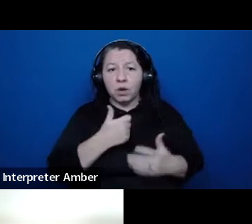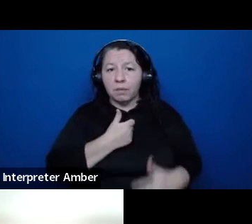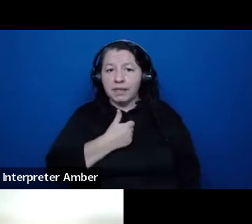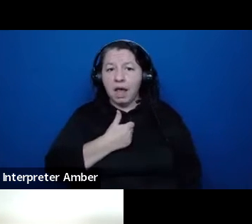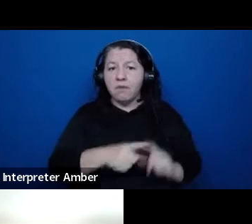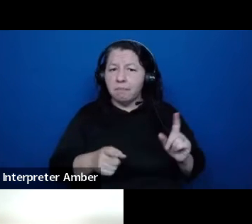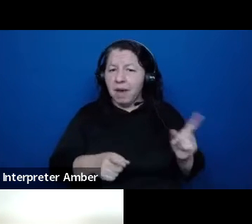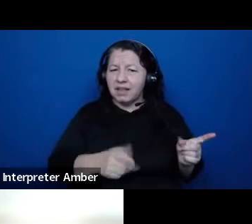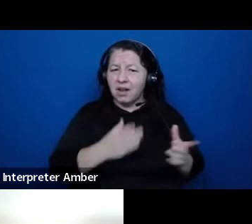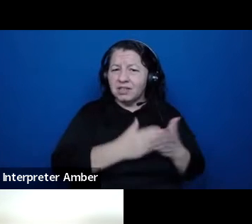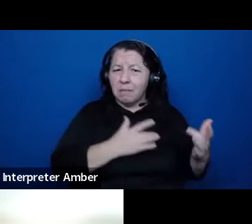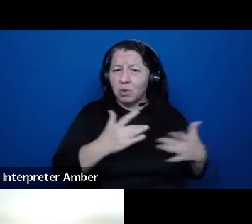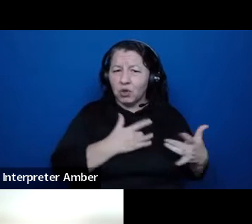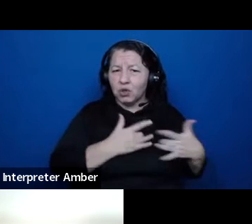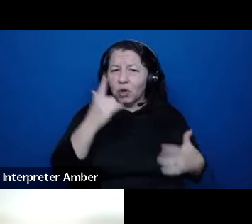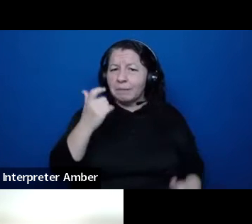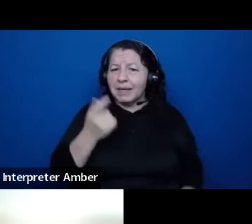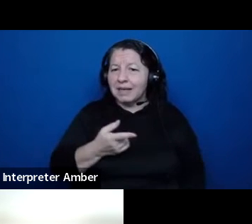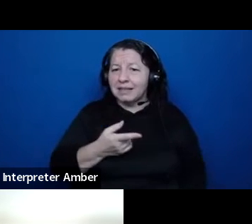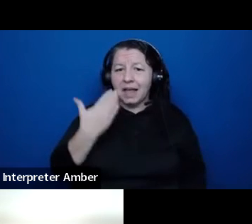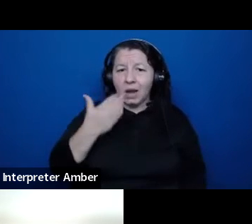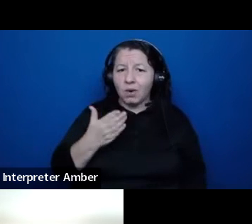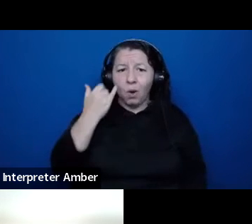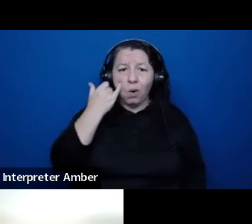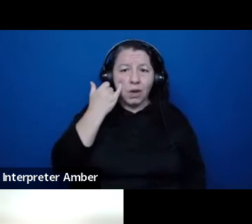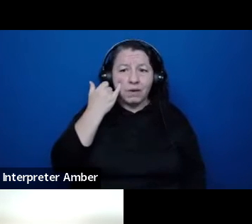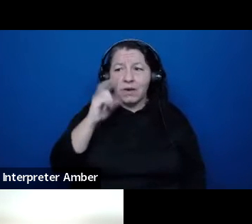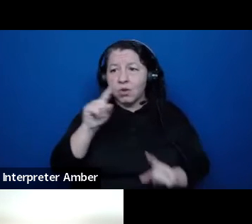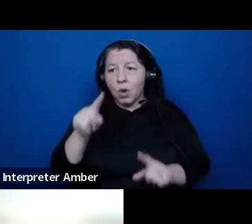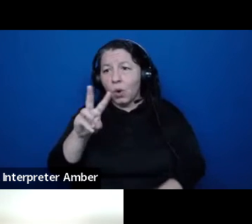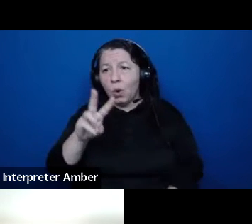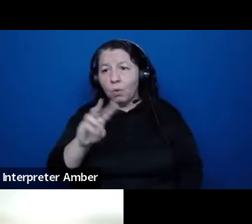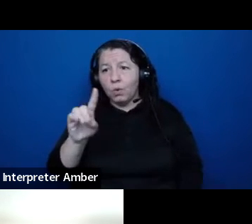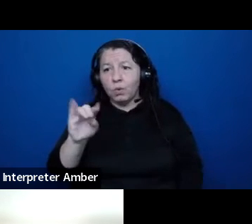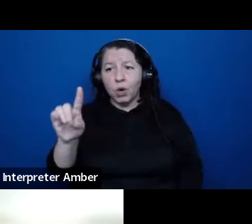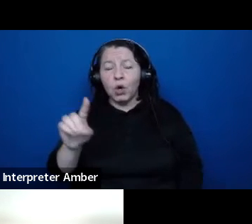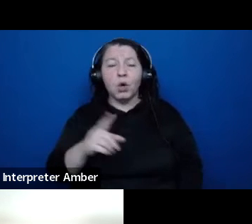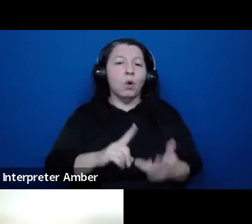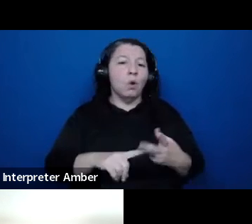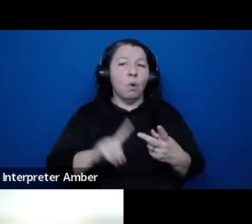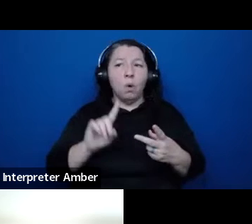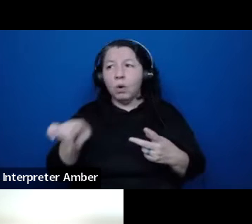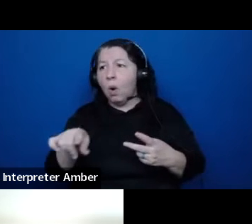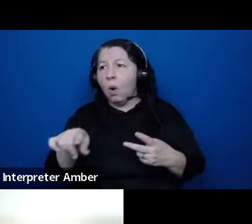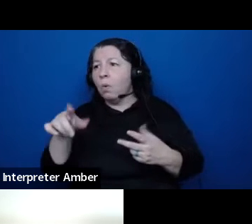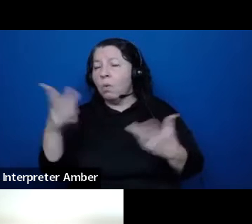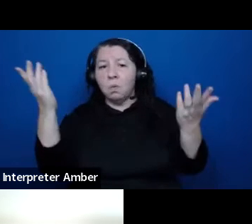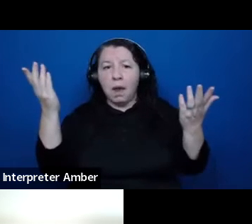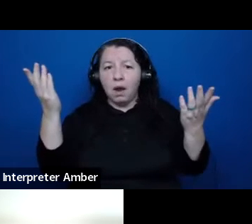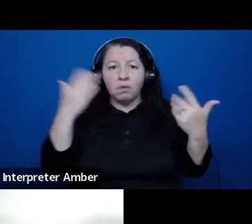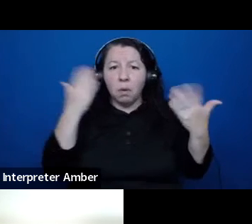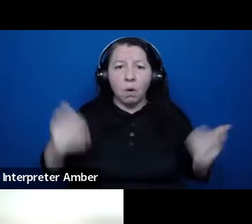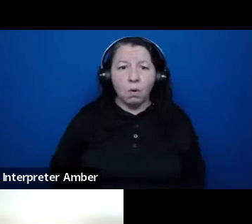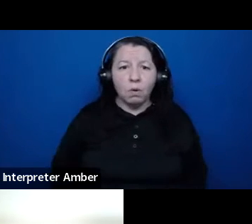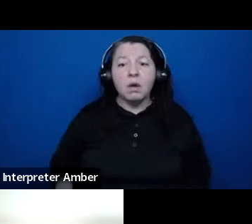a concern because they don't know if they're going to go to Woodward. They don't know where they're going to go, and it might be that they go in the